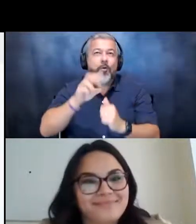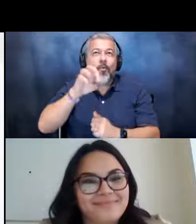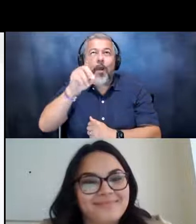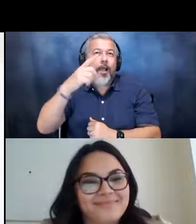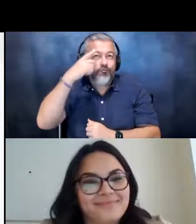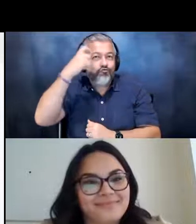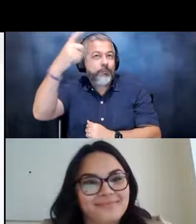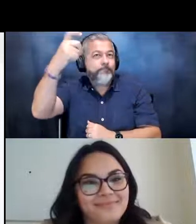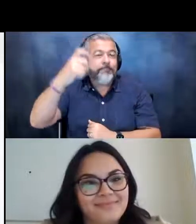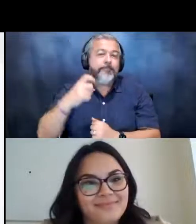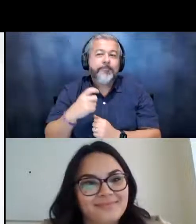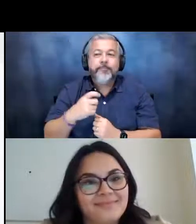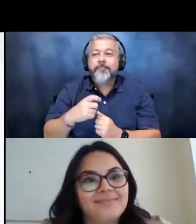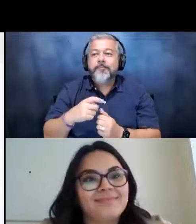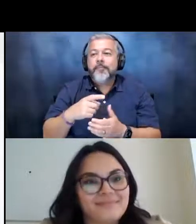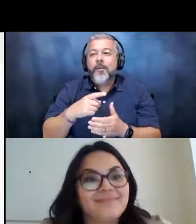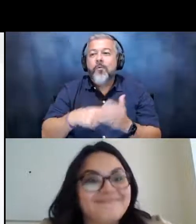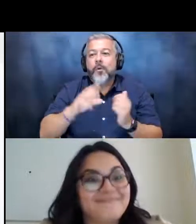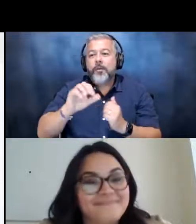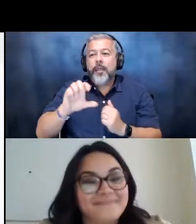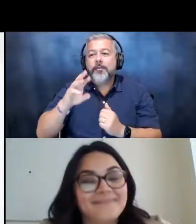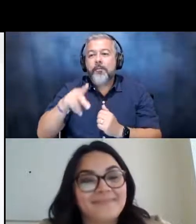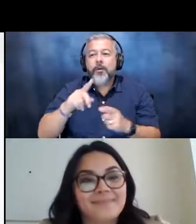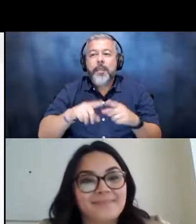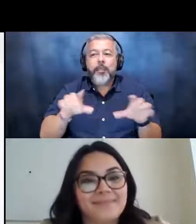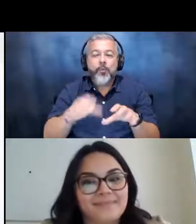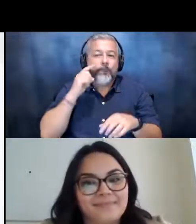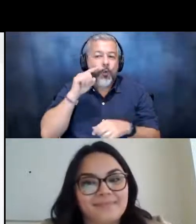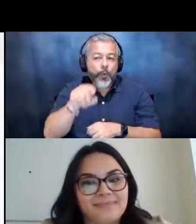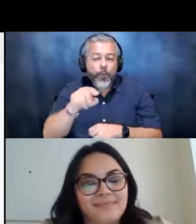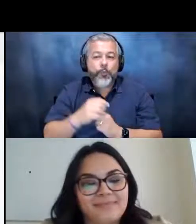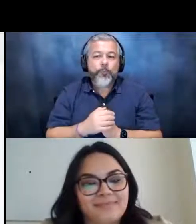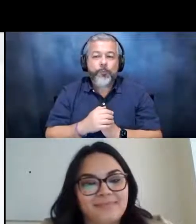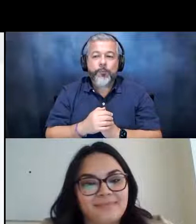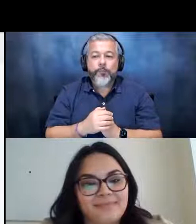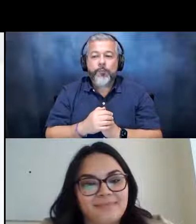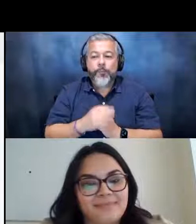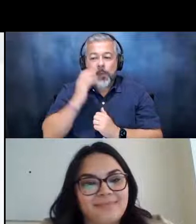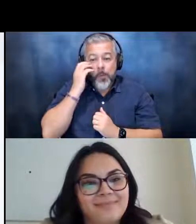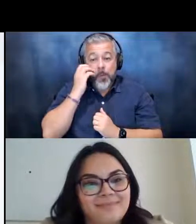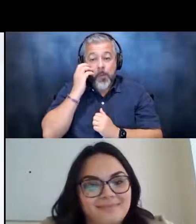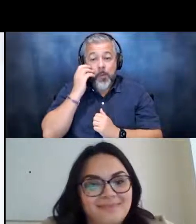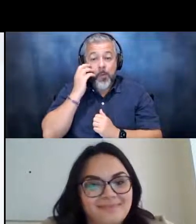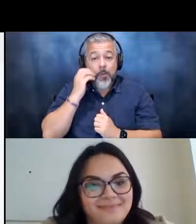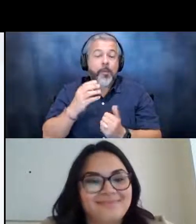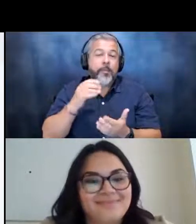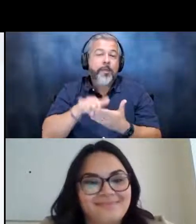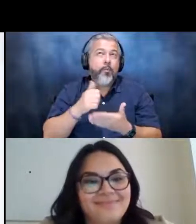what Calspark could do. It's kind of helpful to think in that